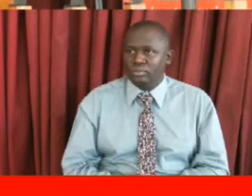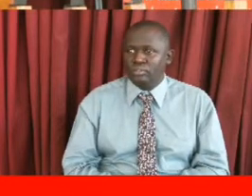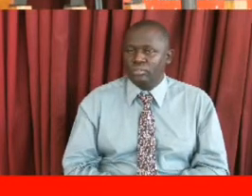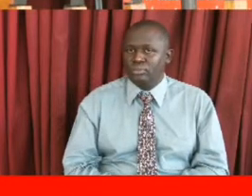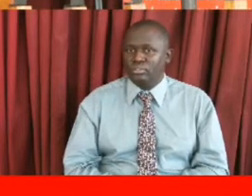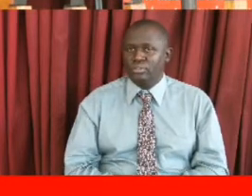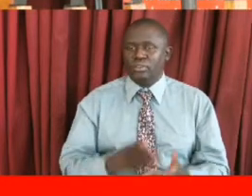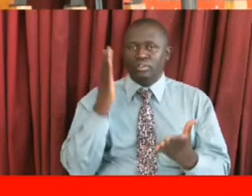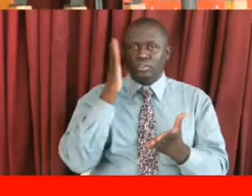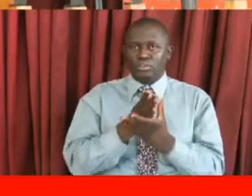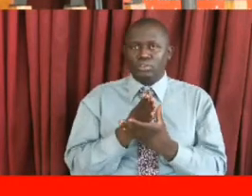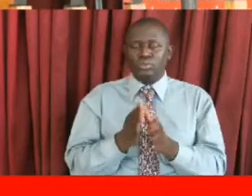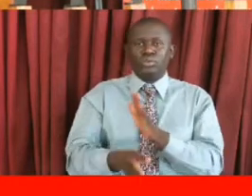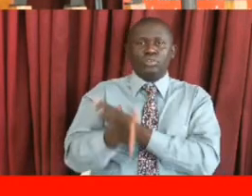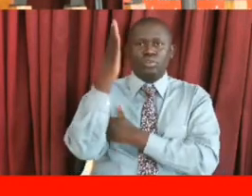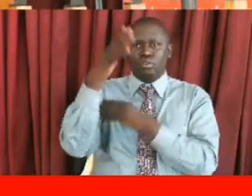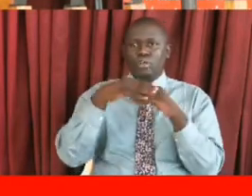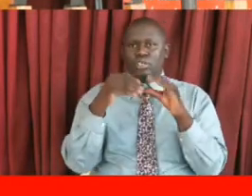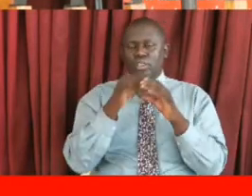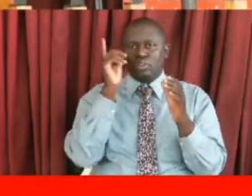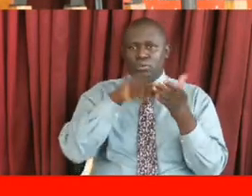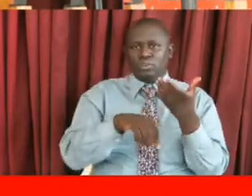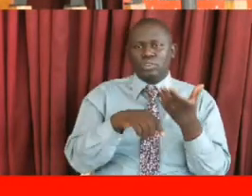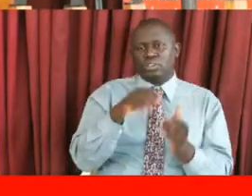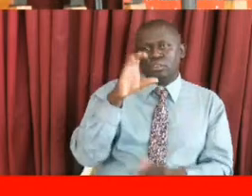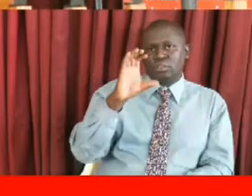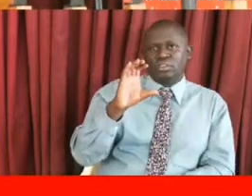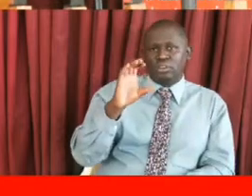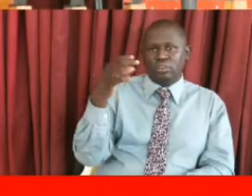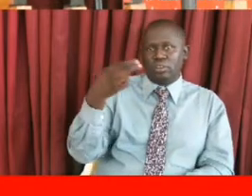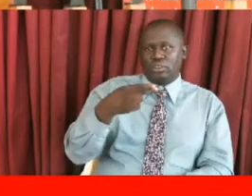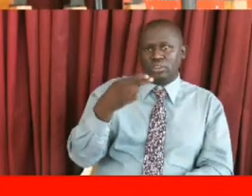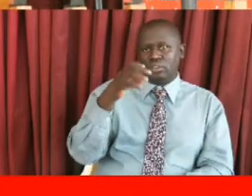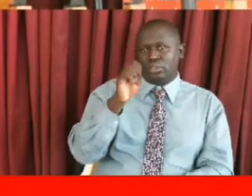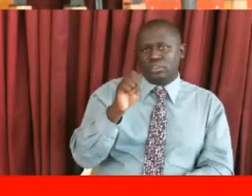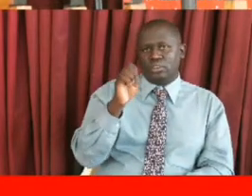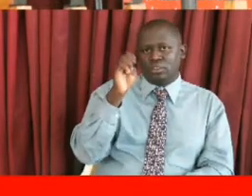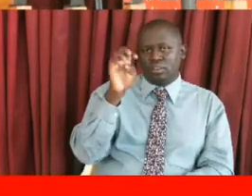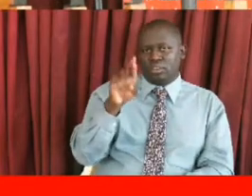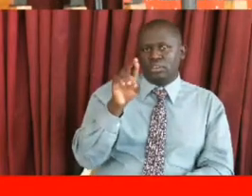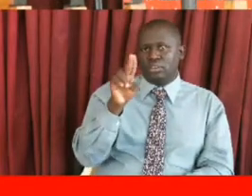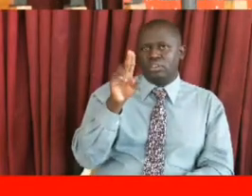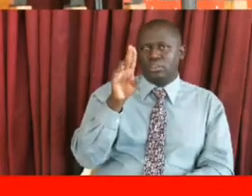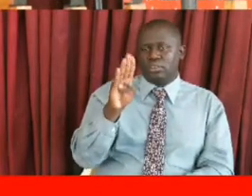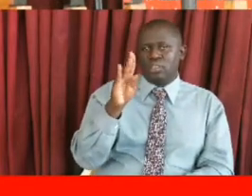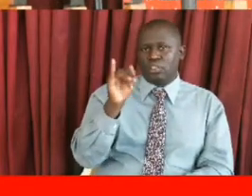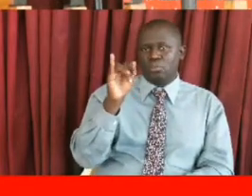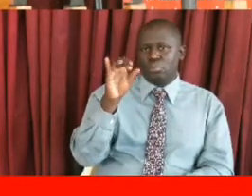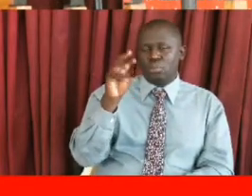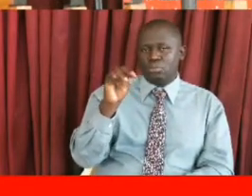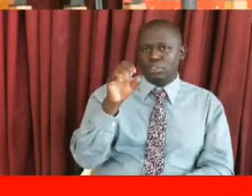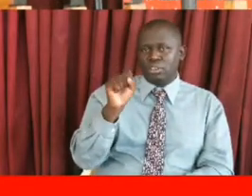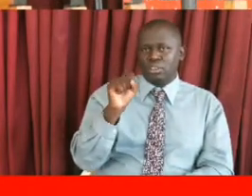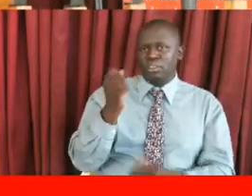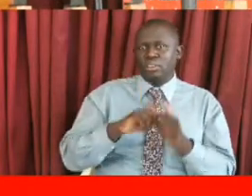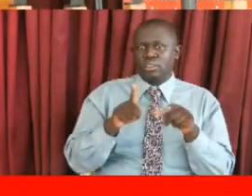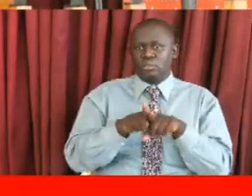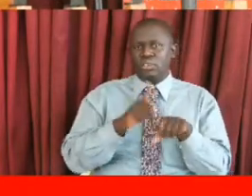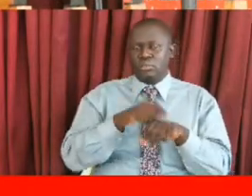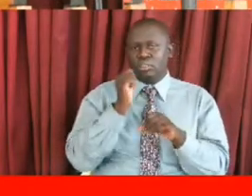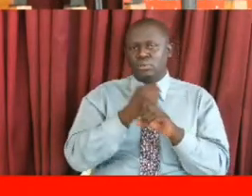H he created KOB set volume and he set the volume and he set the